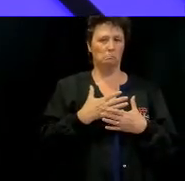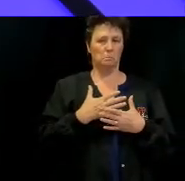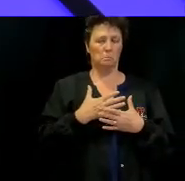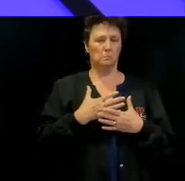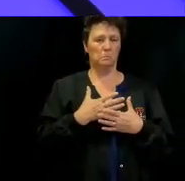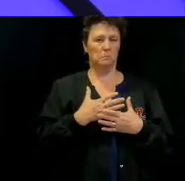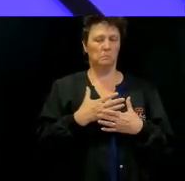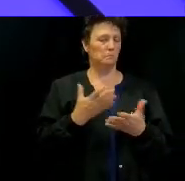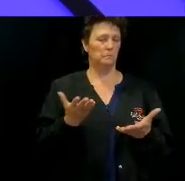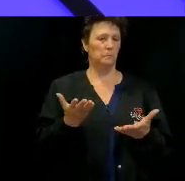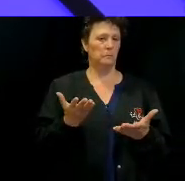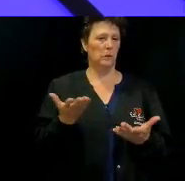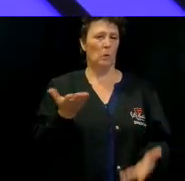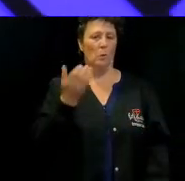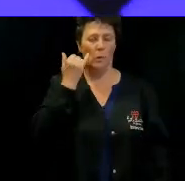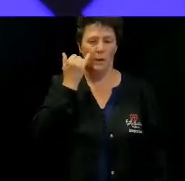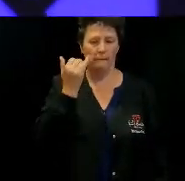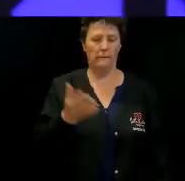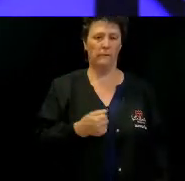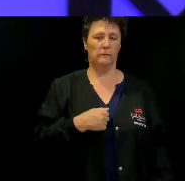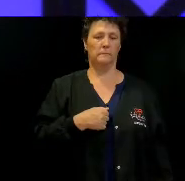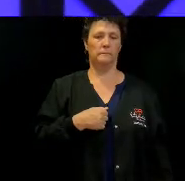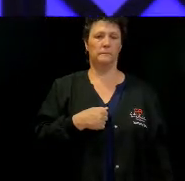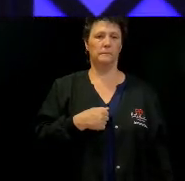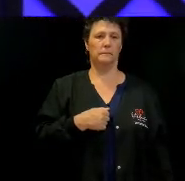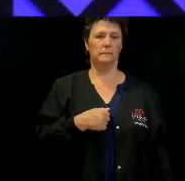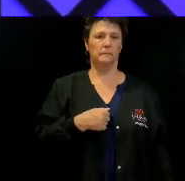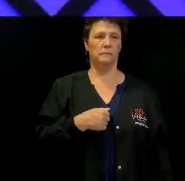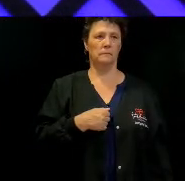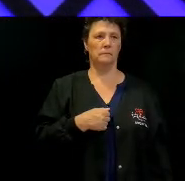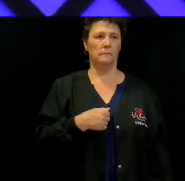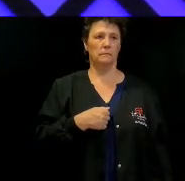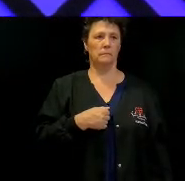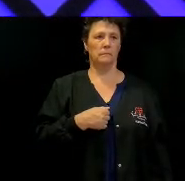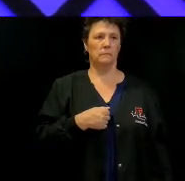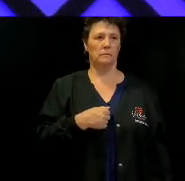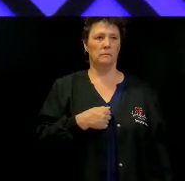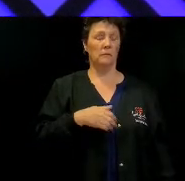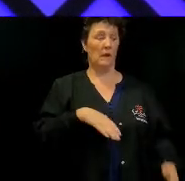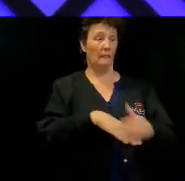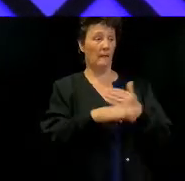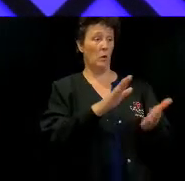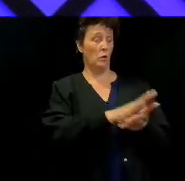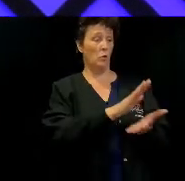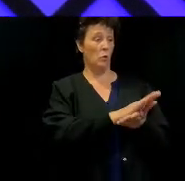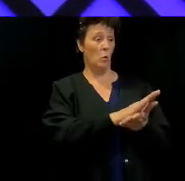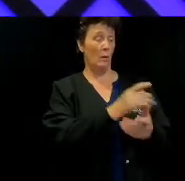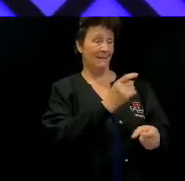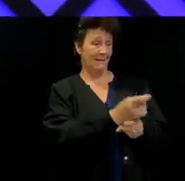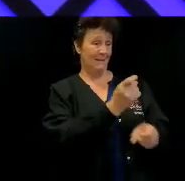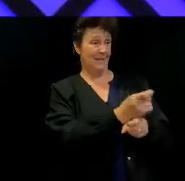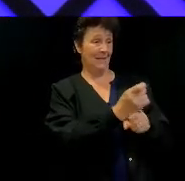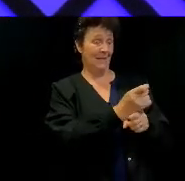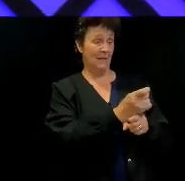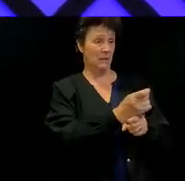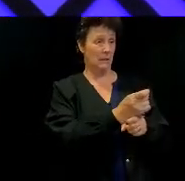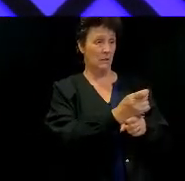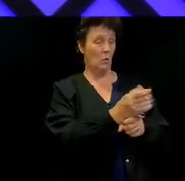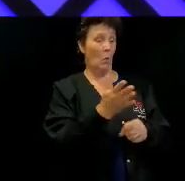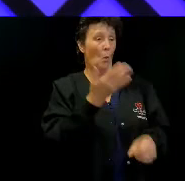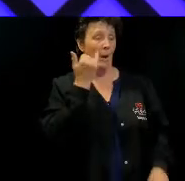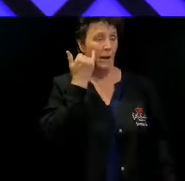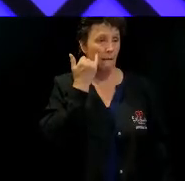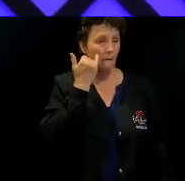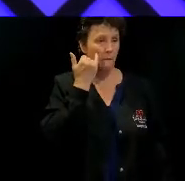What if? What if their teeth are crooked and they get to school and they're made? What if? What if? What if? What if? What